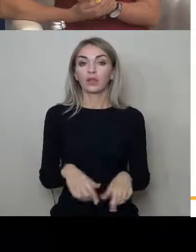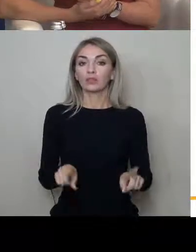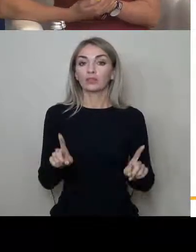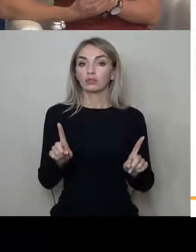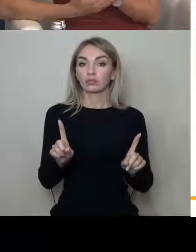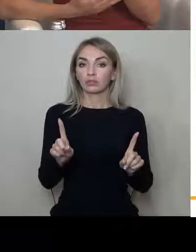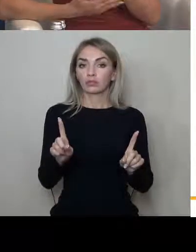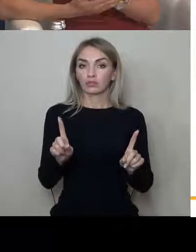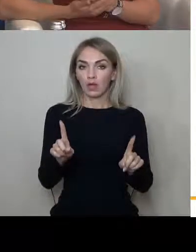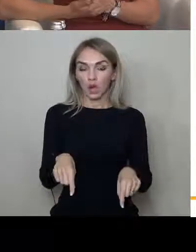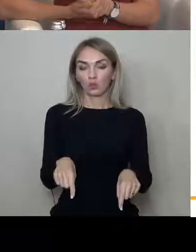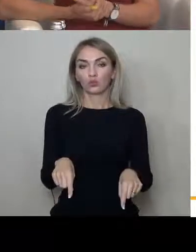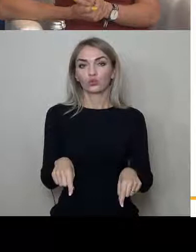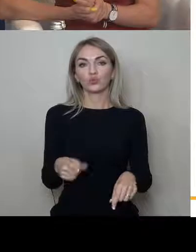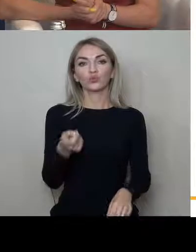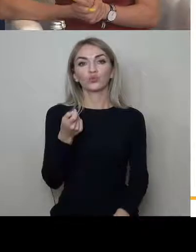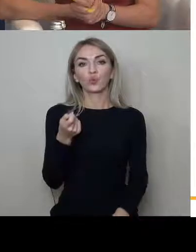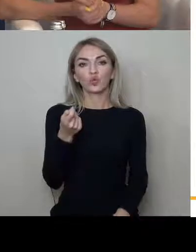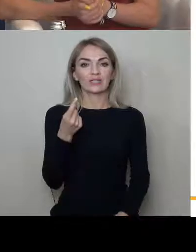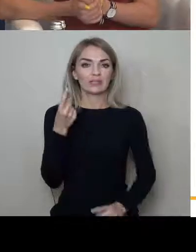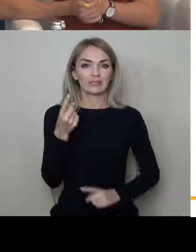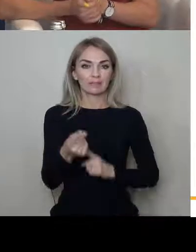moment.